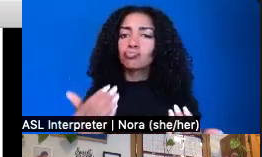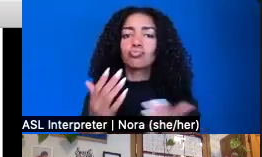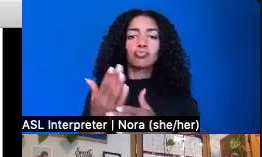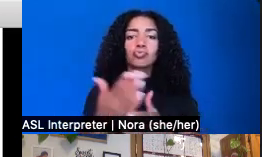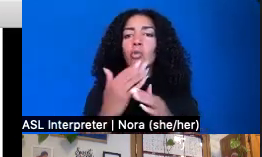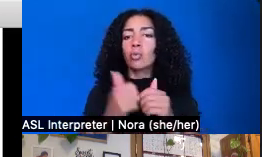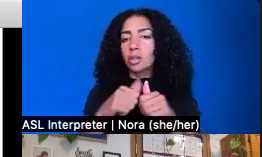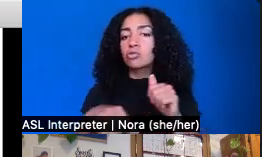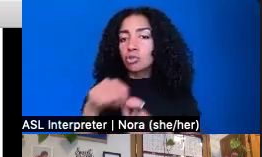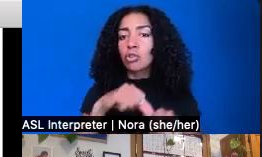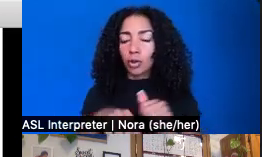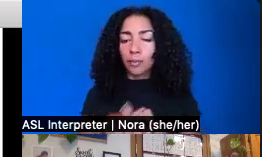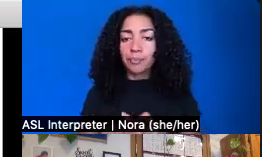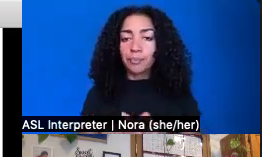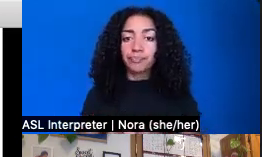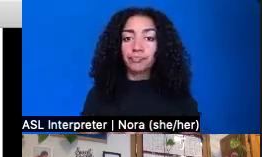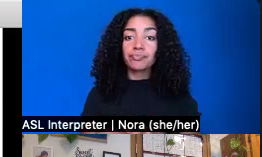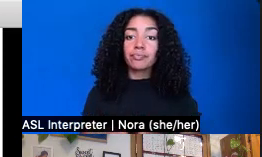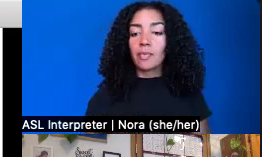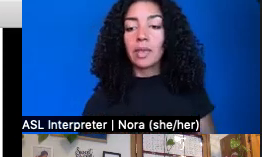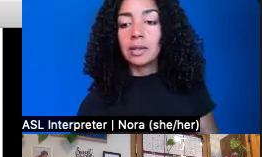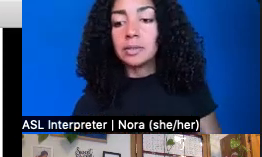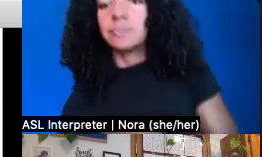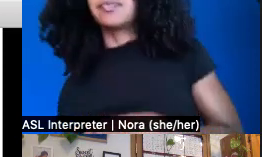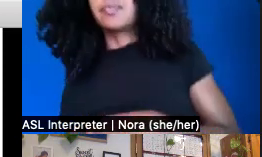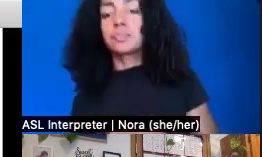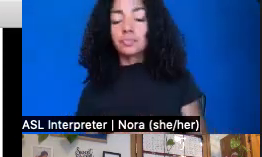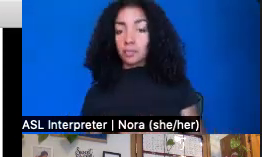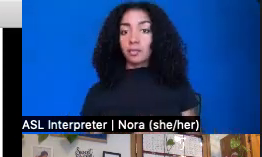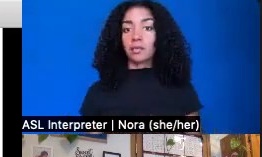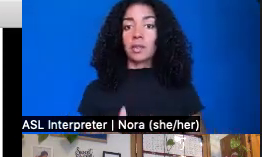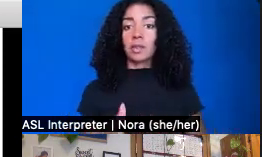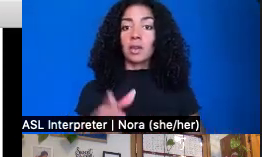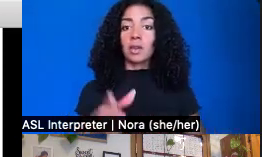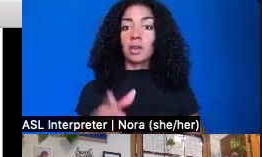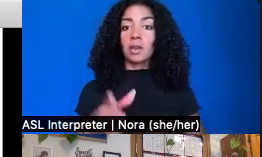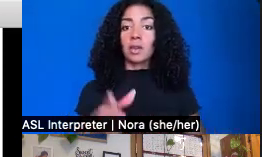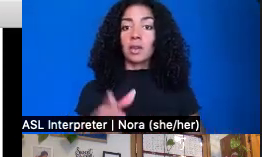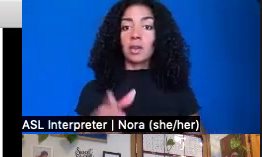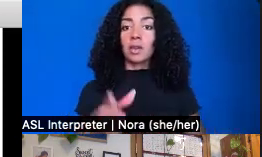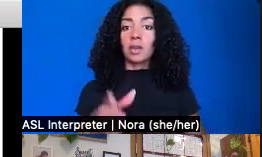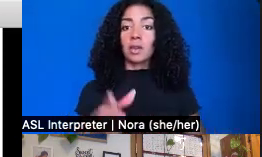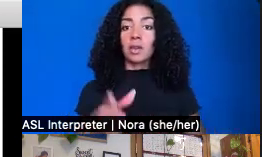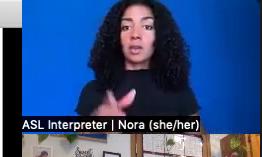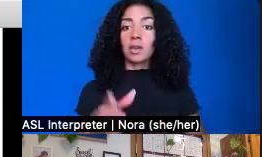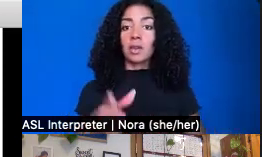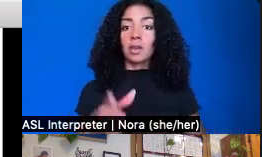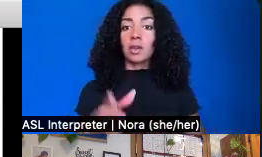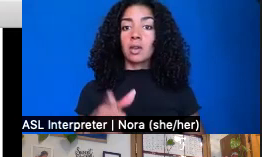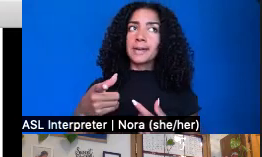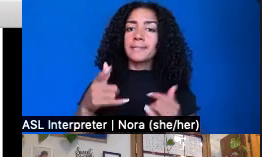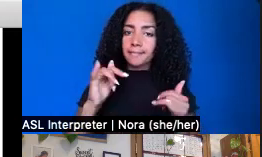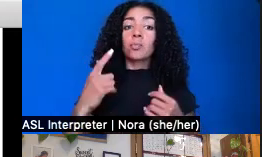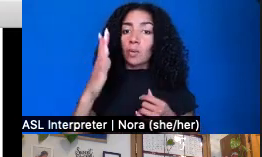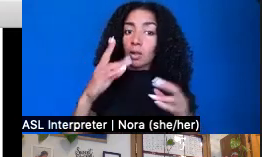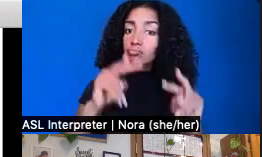Be willing to look at some of the strategies and tactics that have been used to oppress people. And,